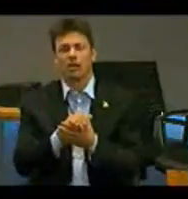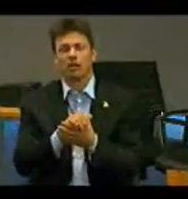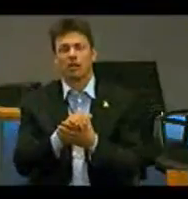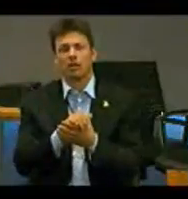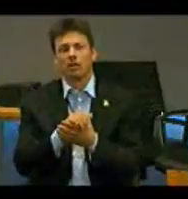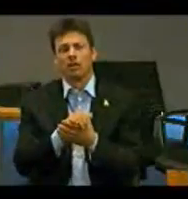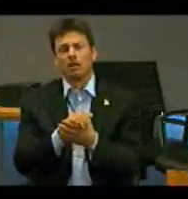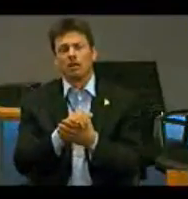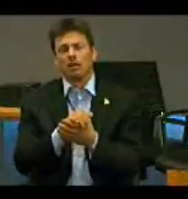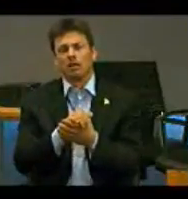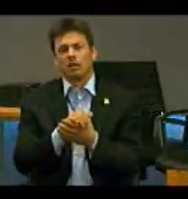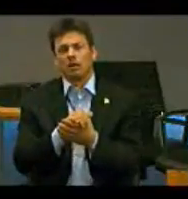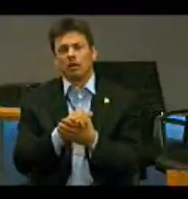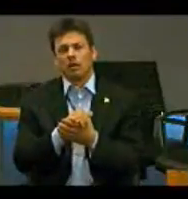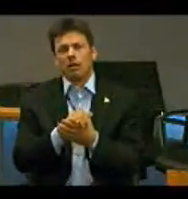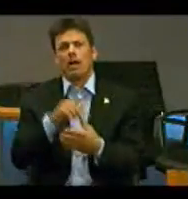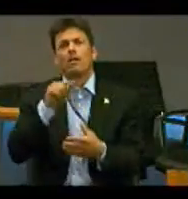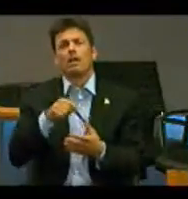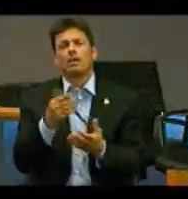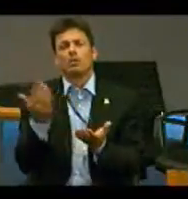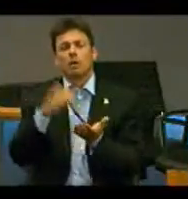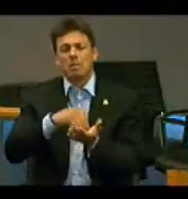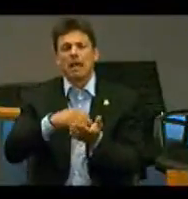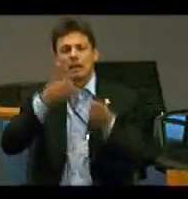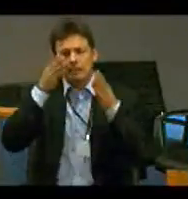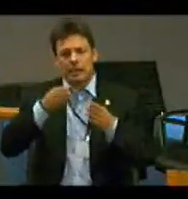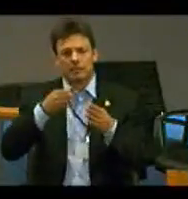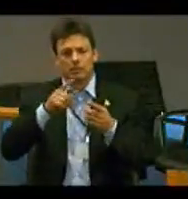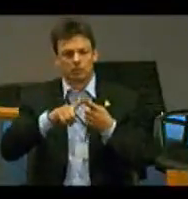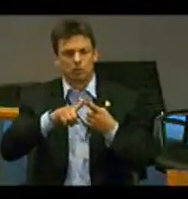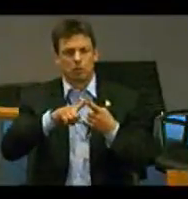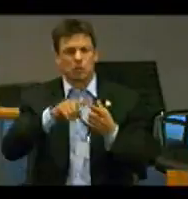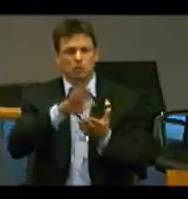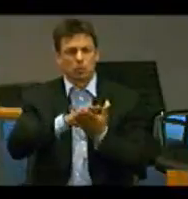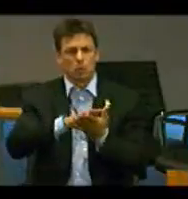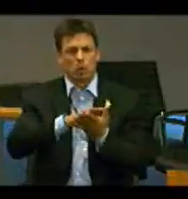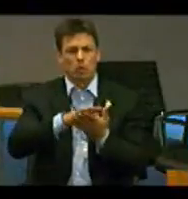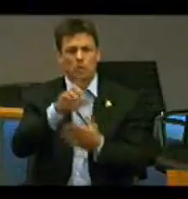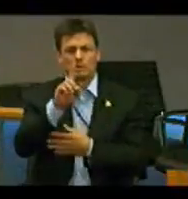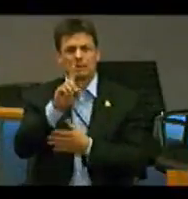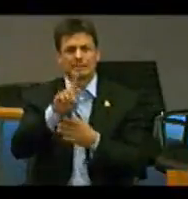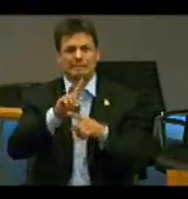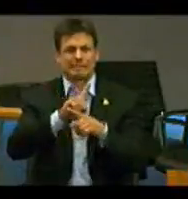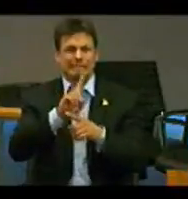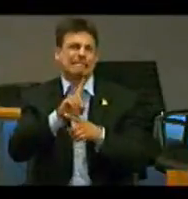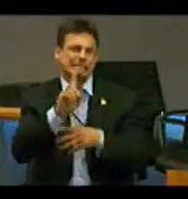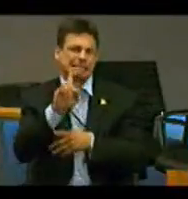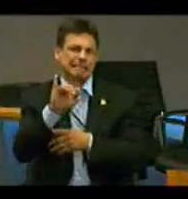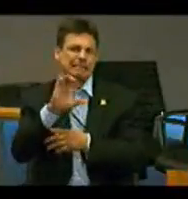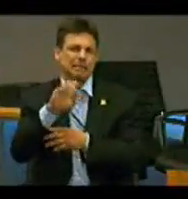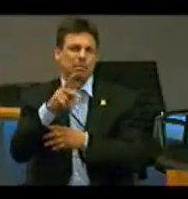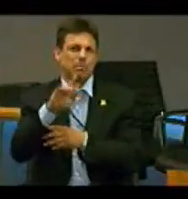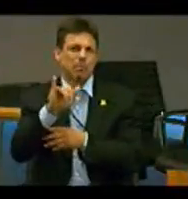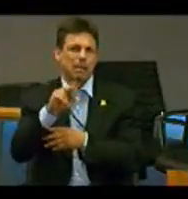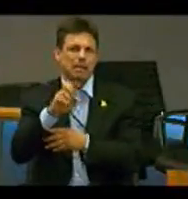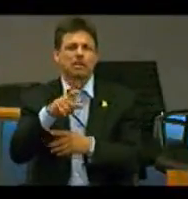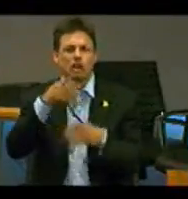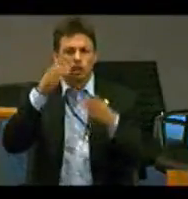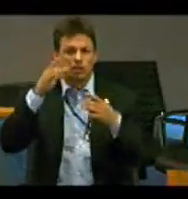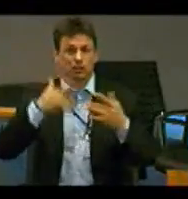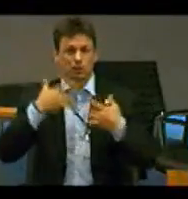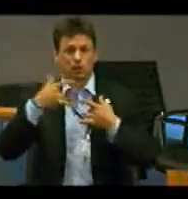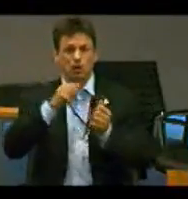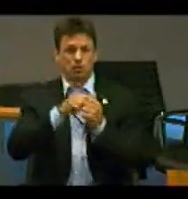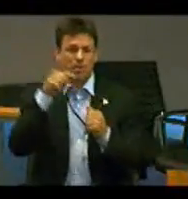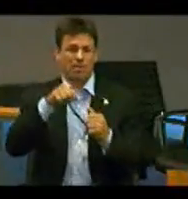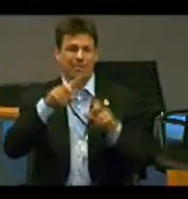website. This repeated attention to the civil rights implications of school discipline is a snapshot reminder that concern about this topic has persisted